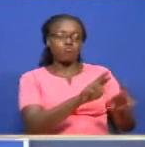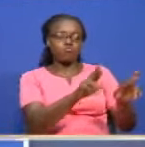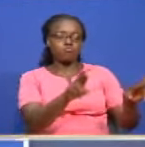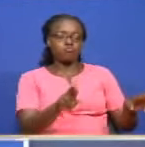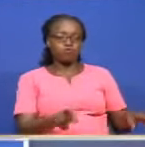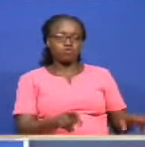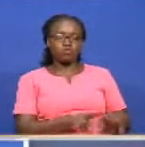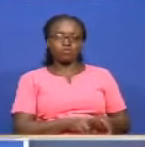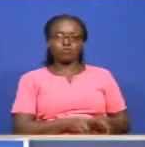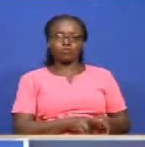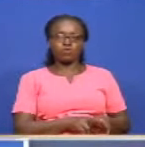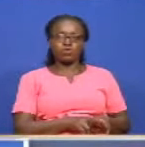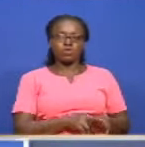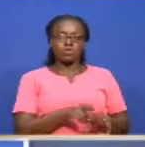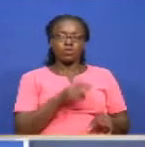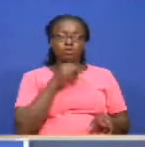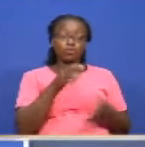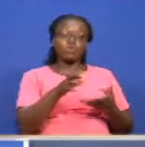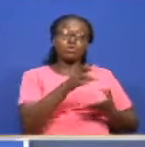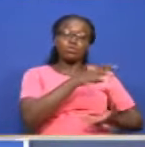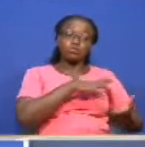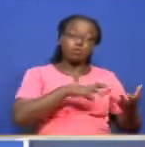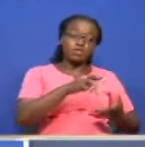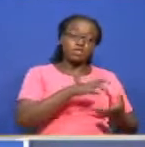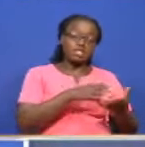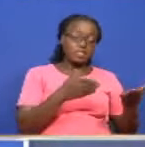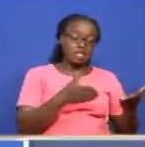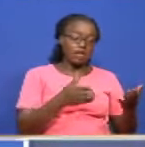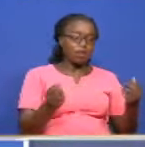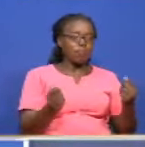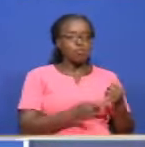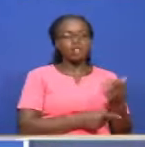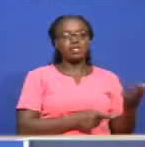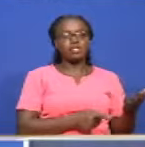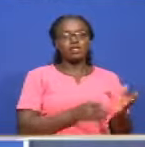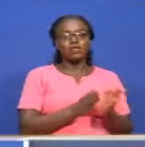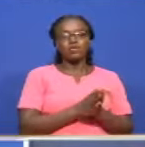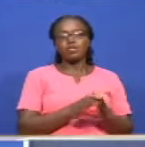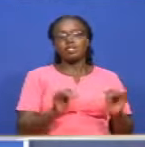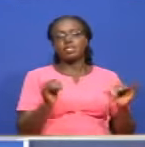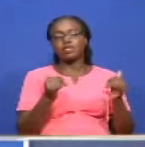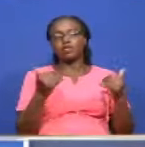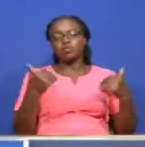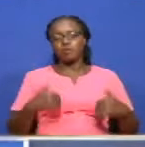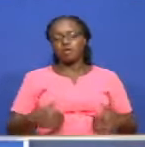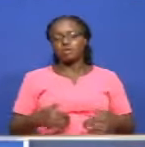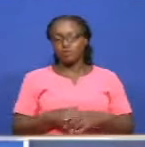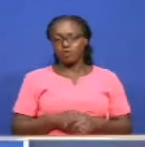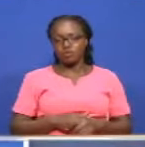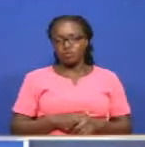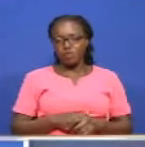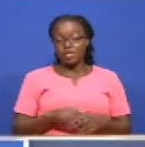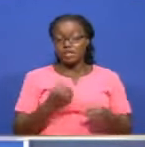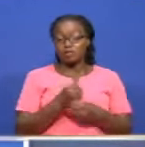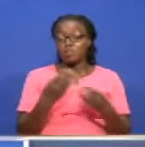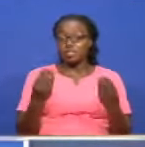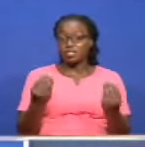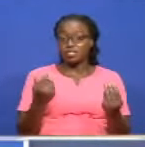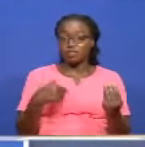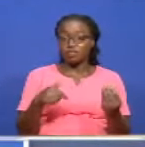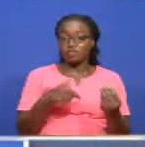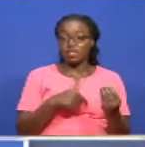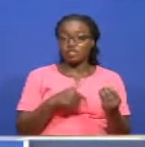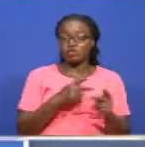that we don't mix a patient who has been here for a month with a patient who is newly diagnosed. That makes it easy for us to